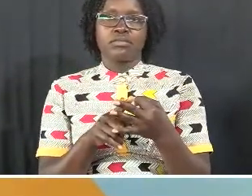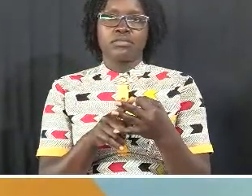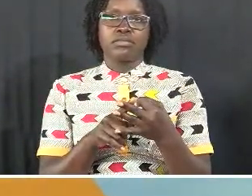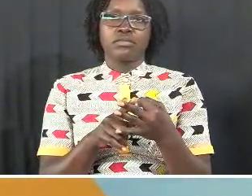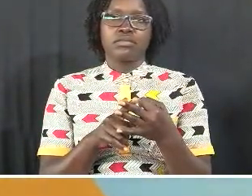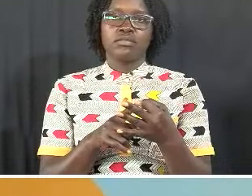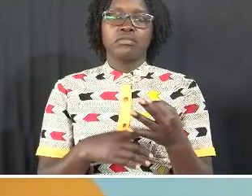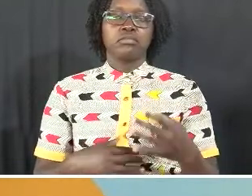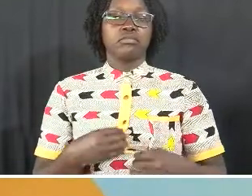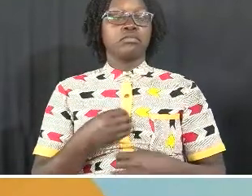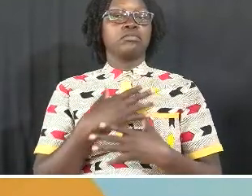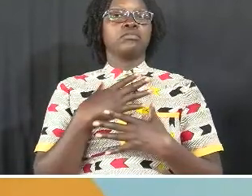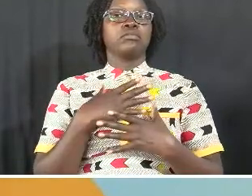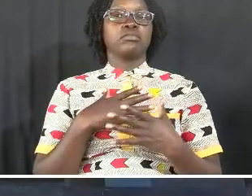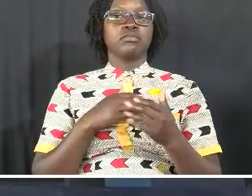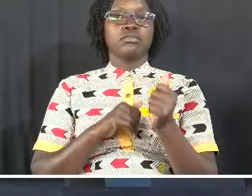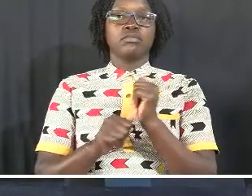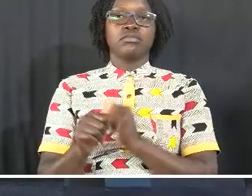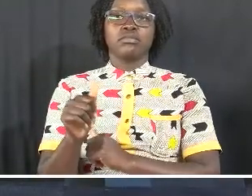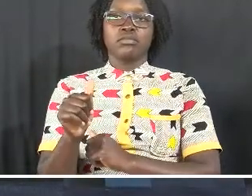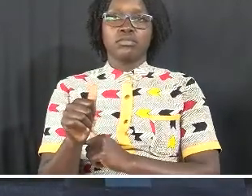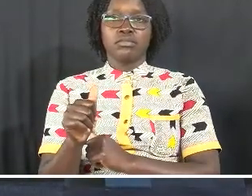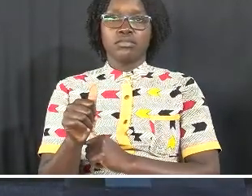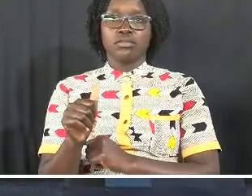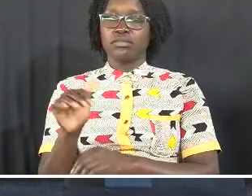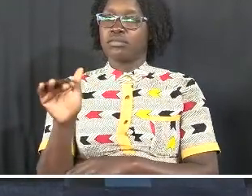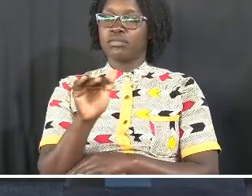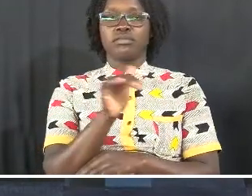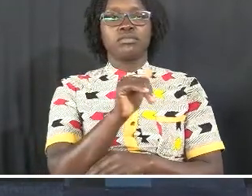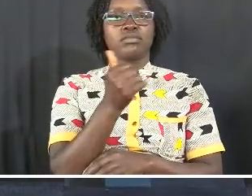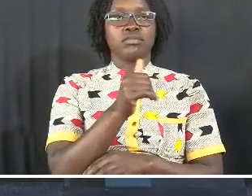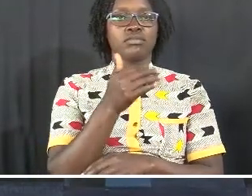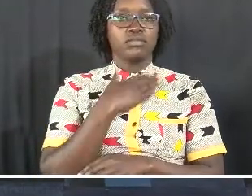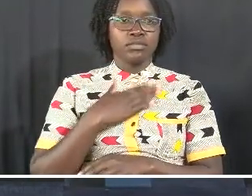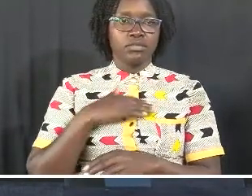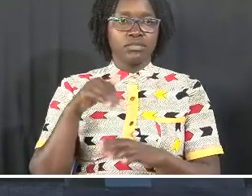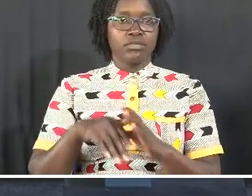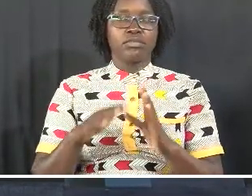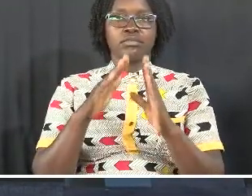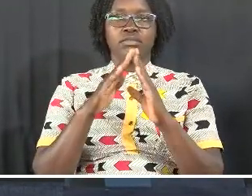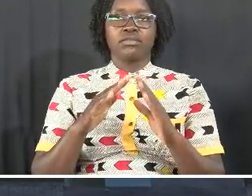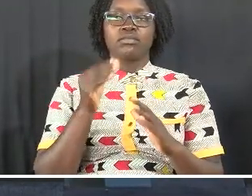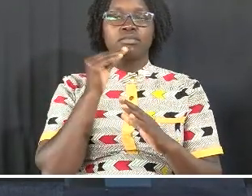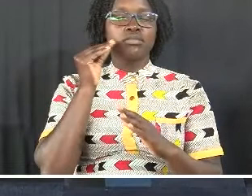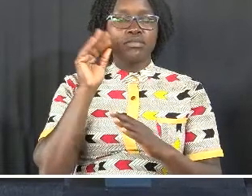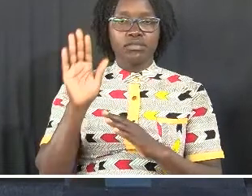was a stranger passing by, asking for anybody who can welcome me into their homes.